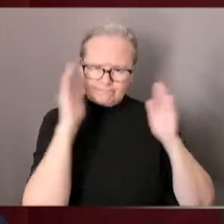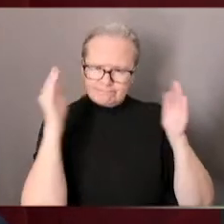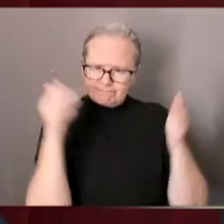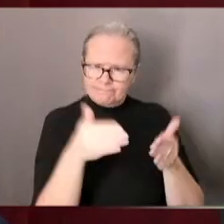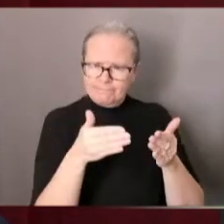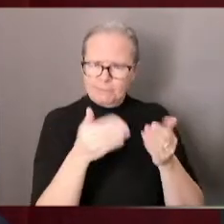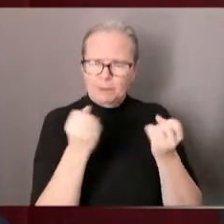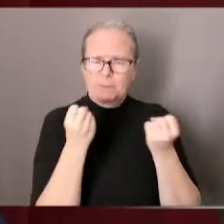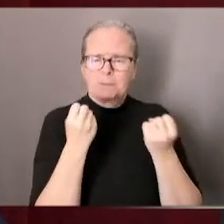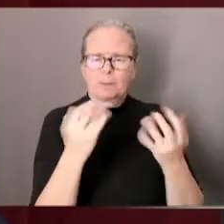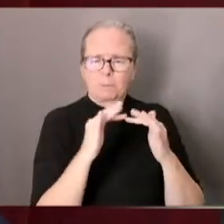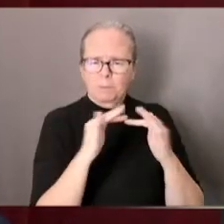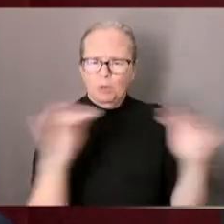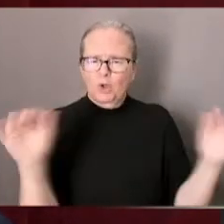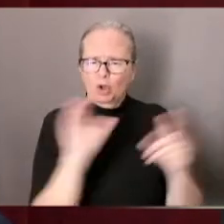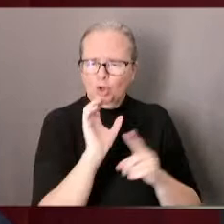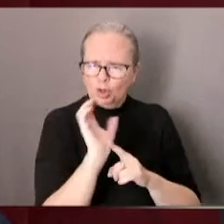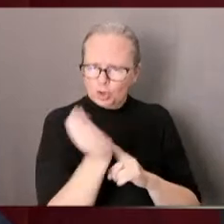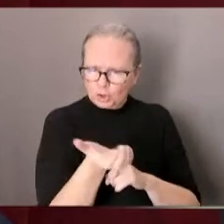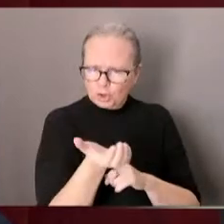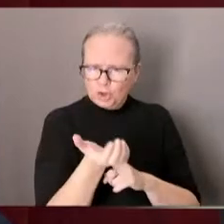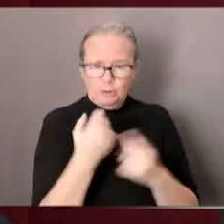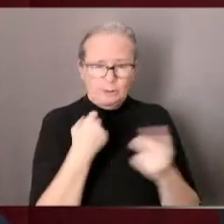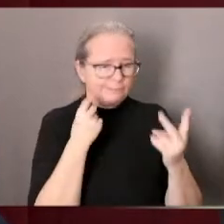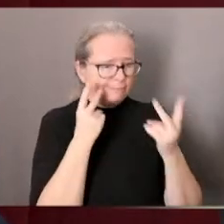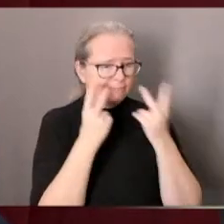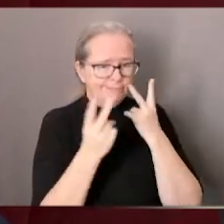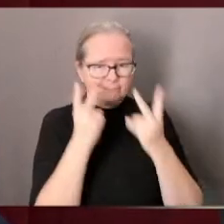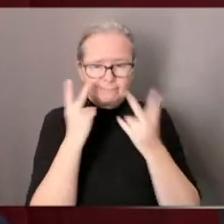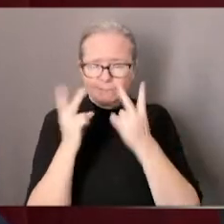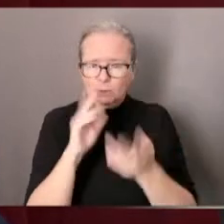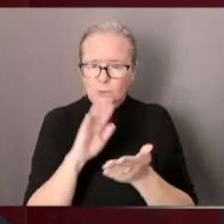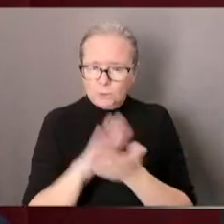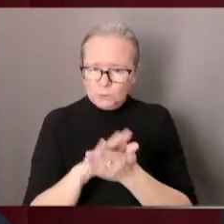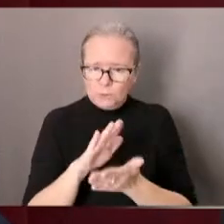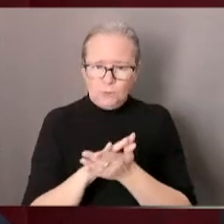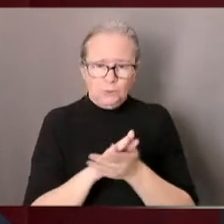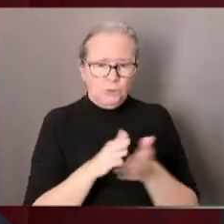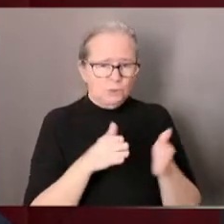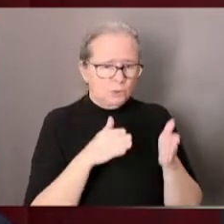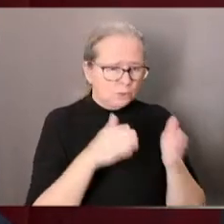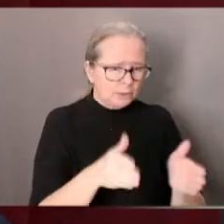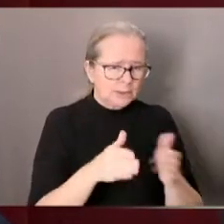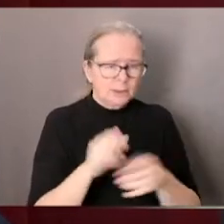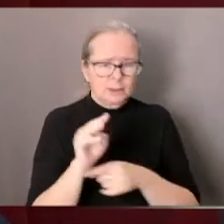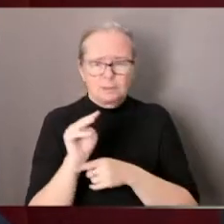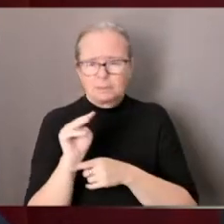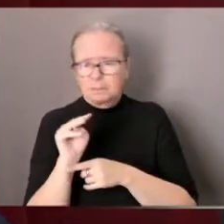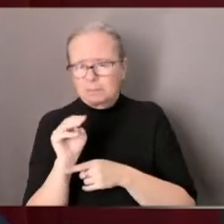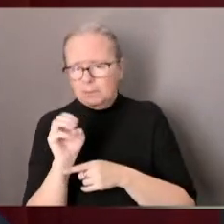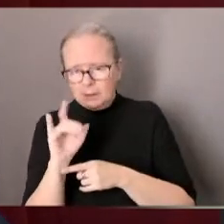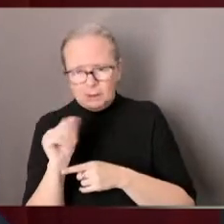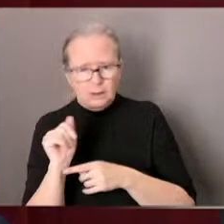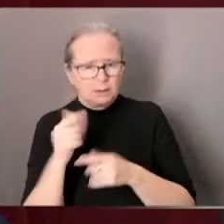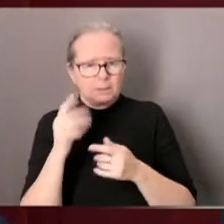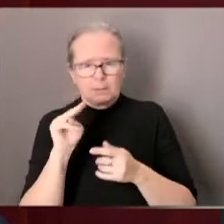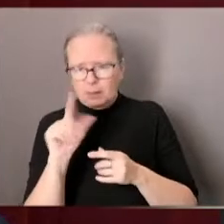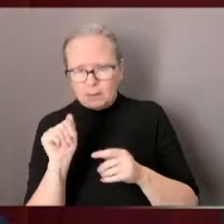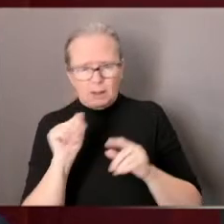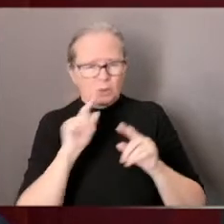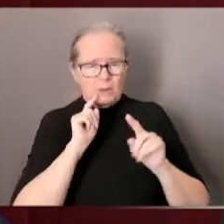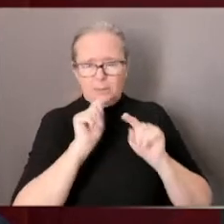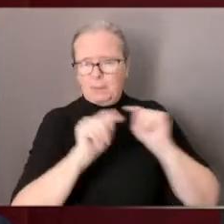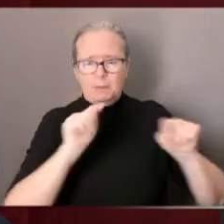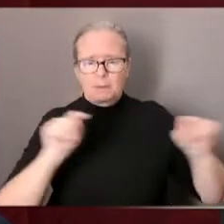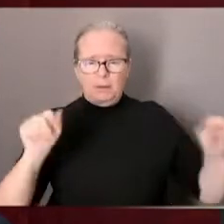in our school workplaces in our media and in this very building it is the duty of every albertans especially those